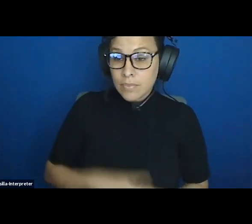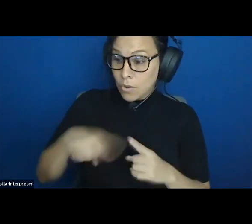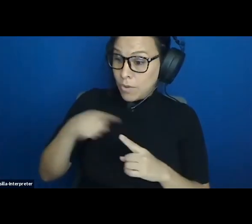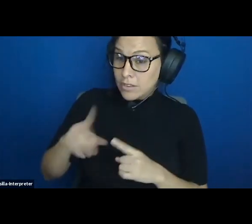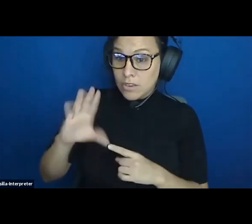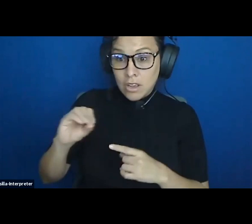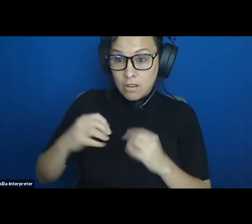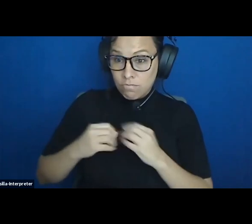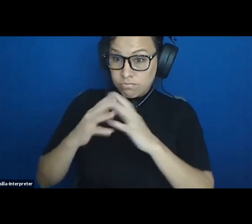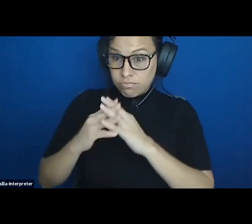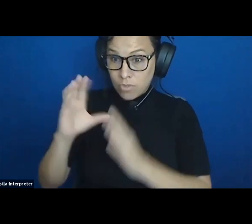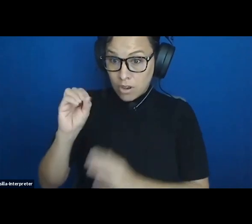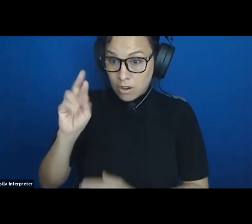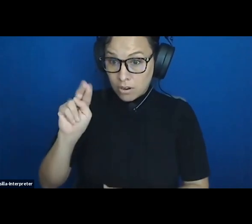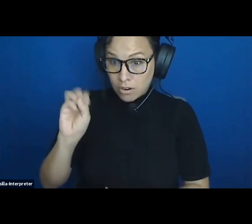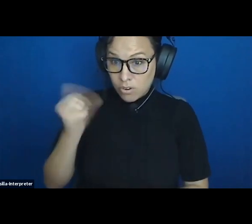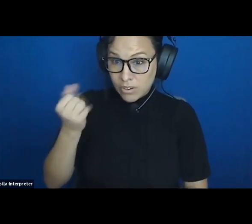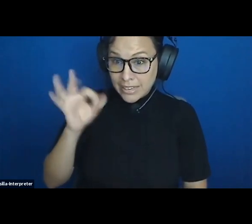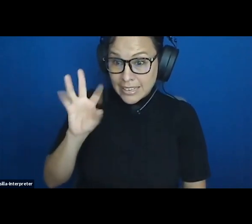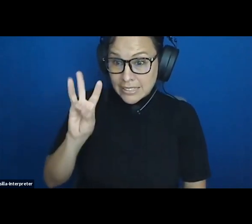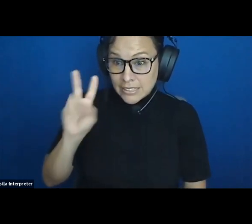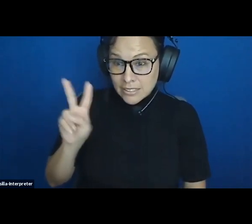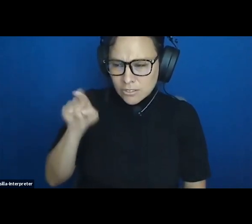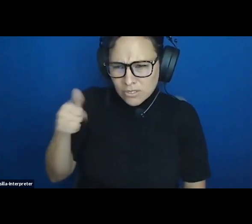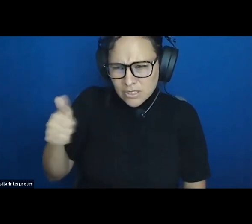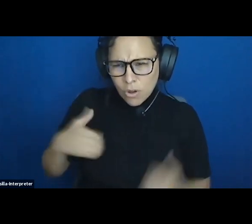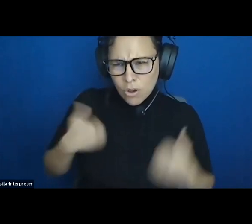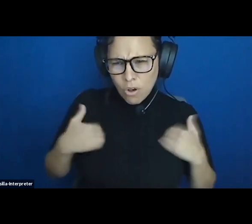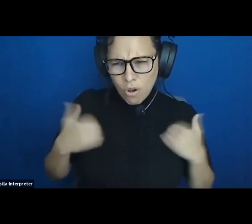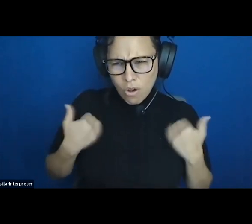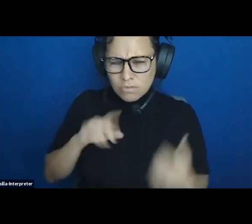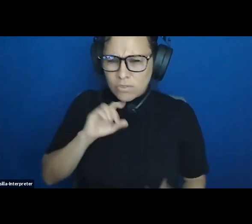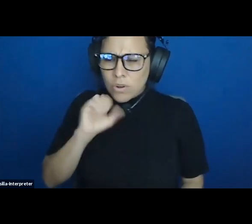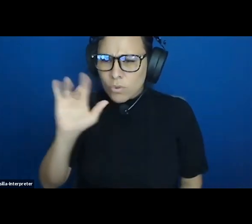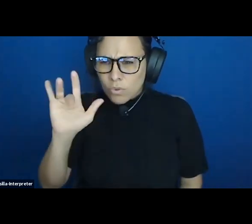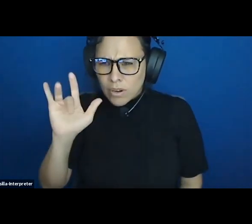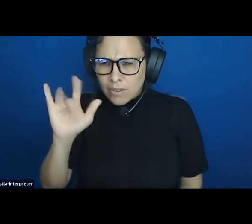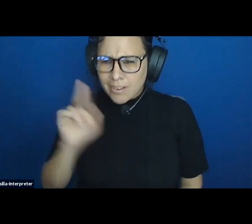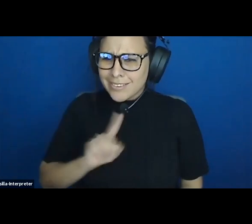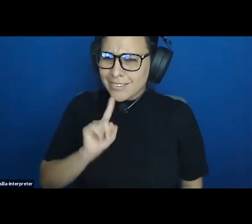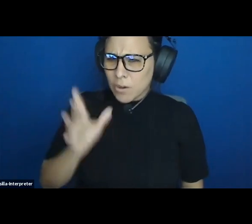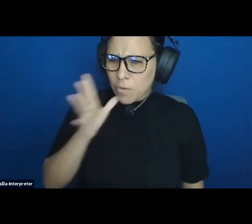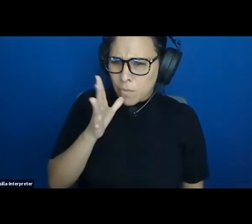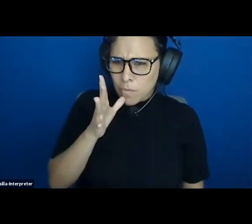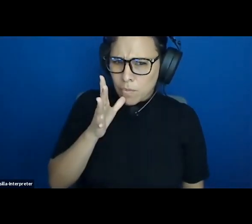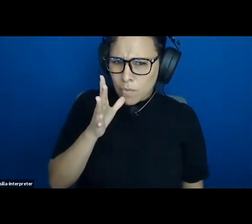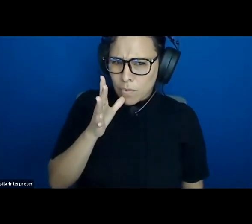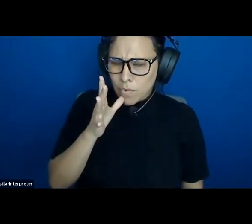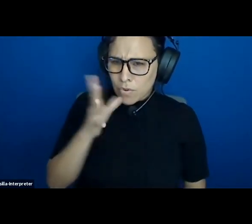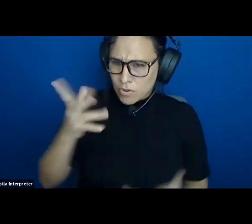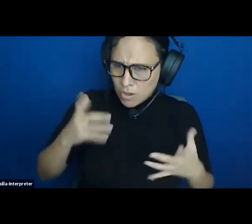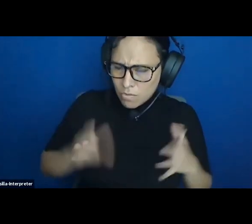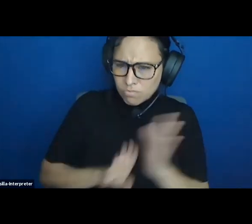in 1962, she was very young. She was 25 and a single mother wanting to thrive as a writer in